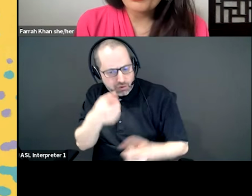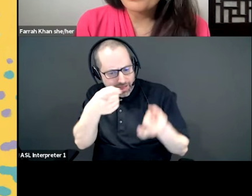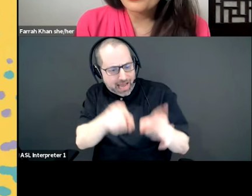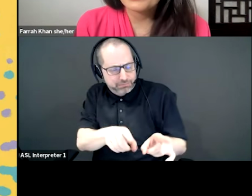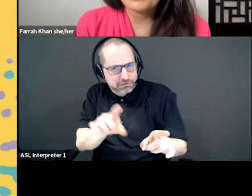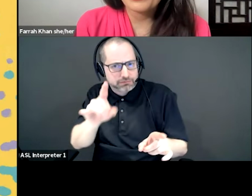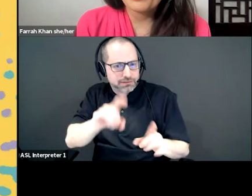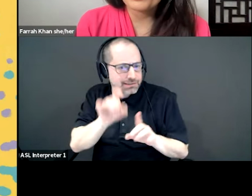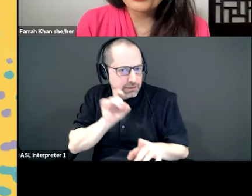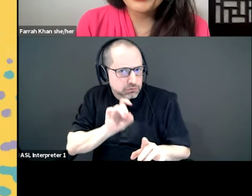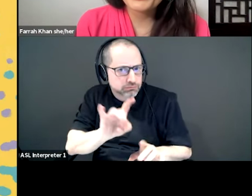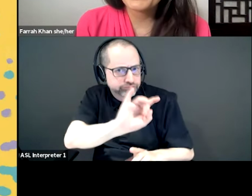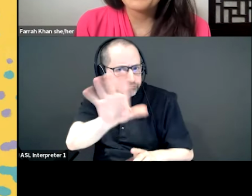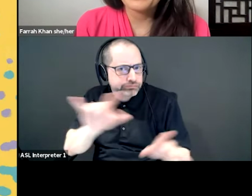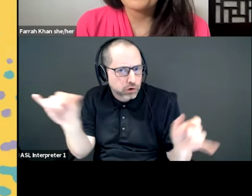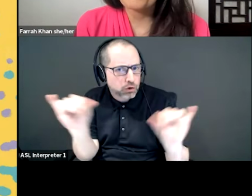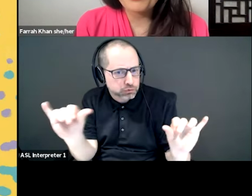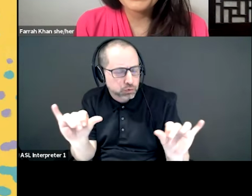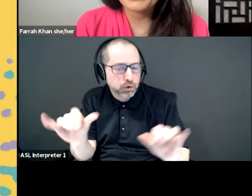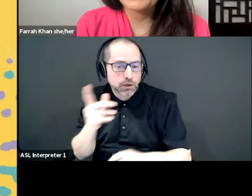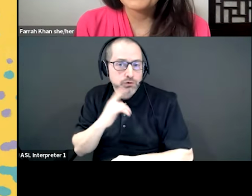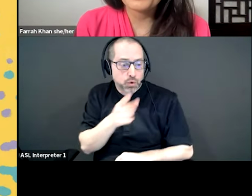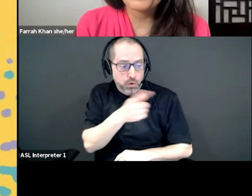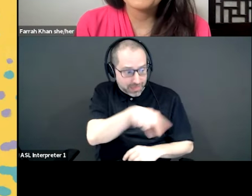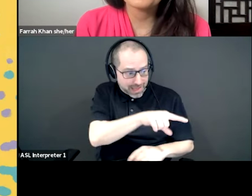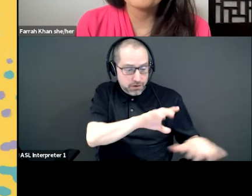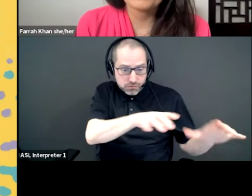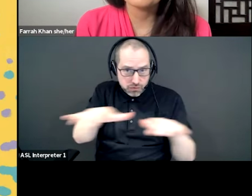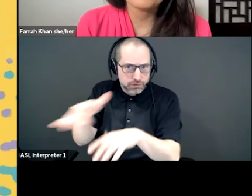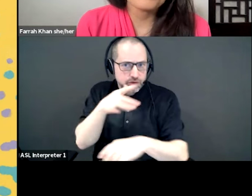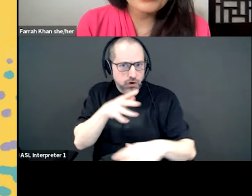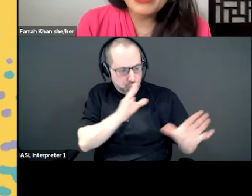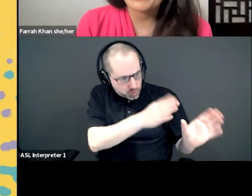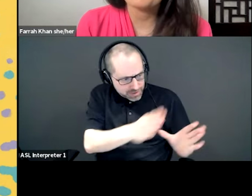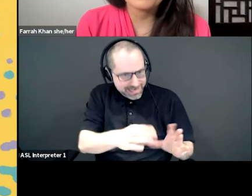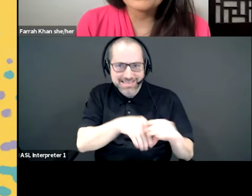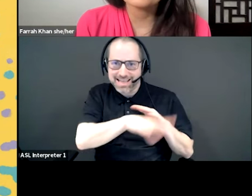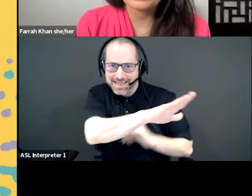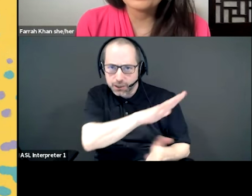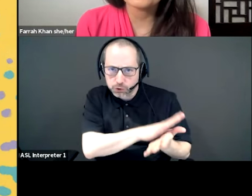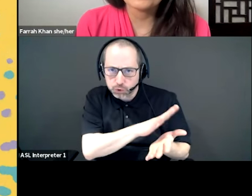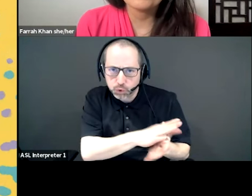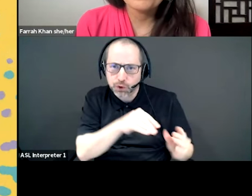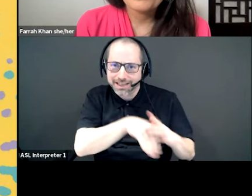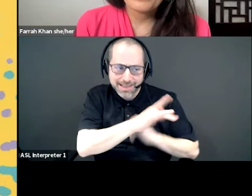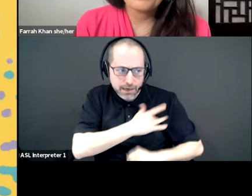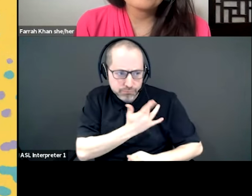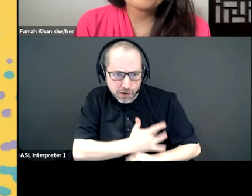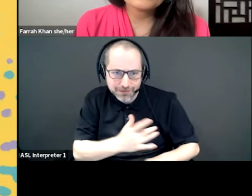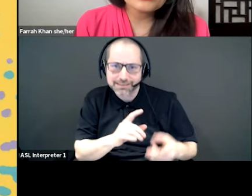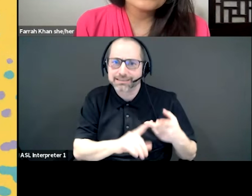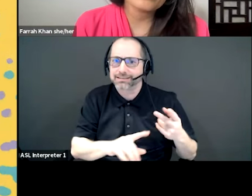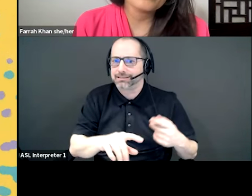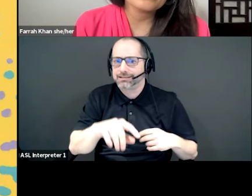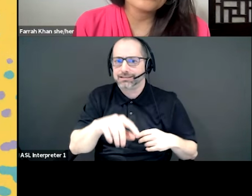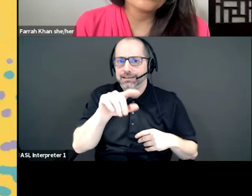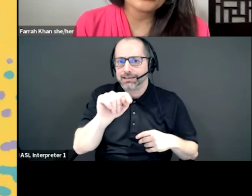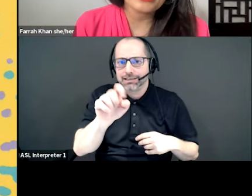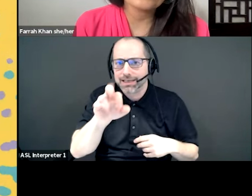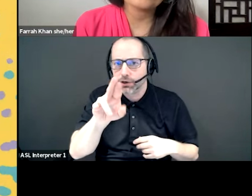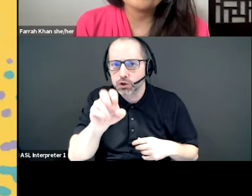tremendous organizing in their schools and in their provinces and territories to really name that this is a huge issue. And they've been using some